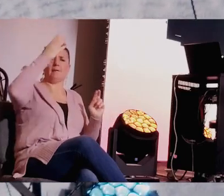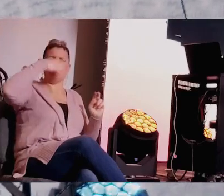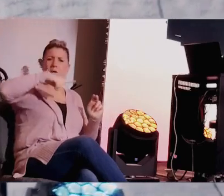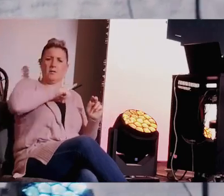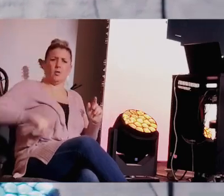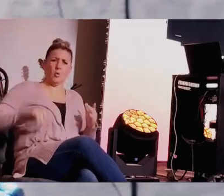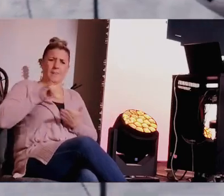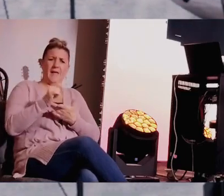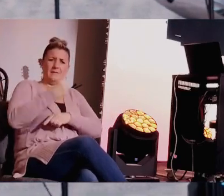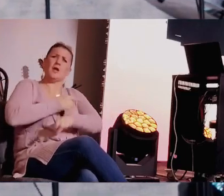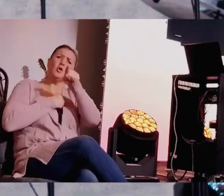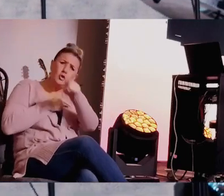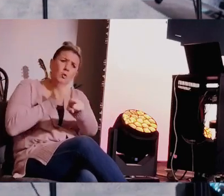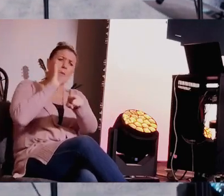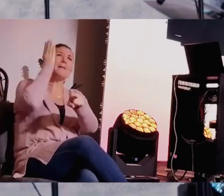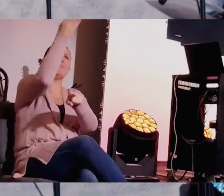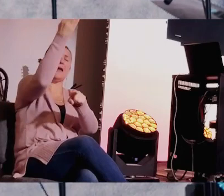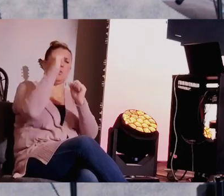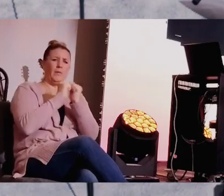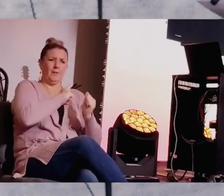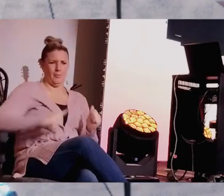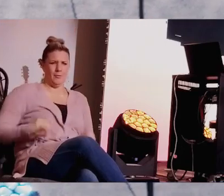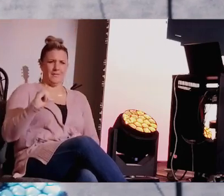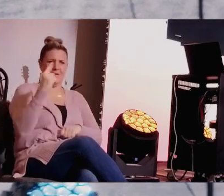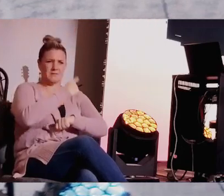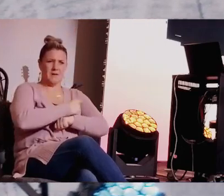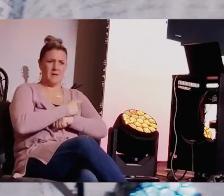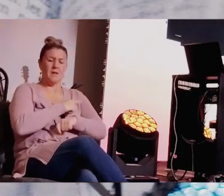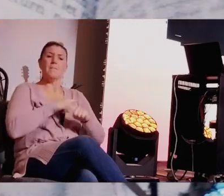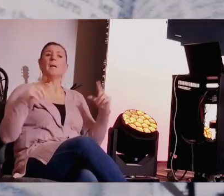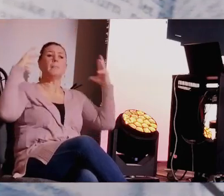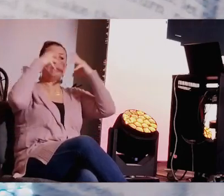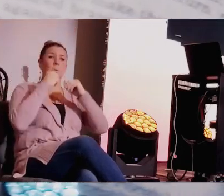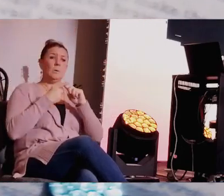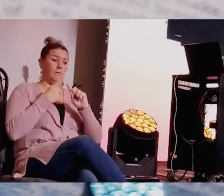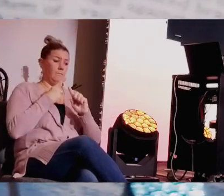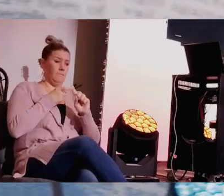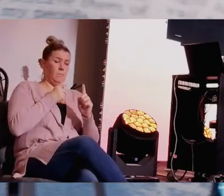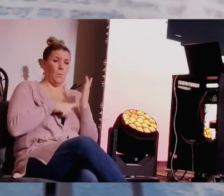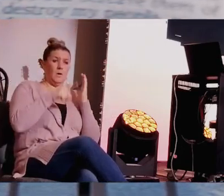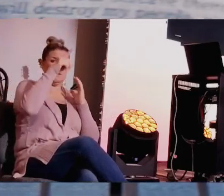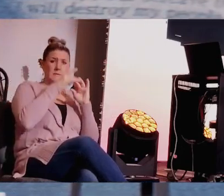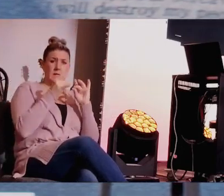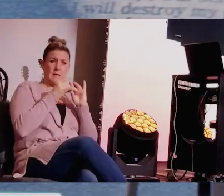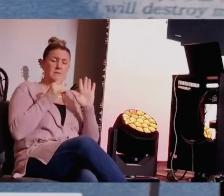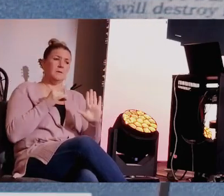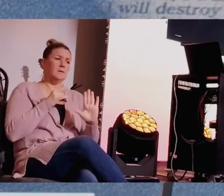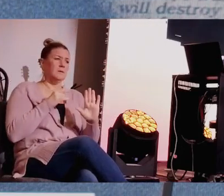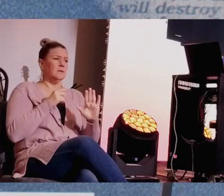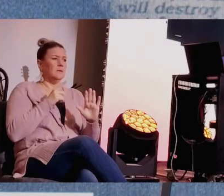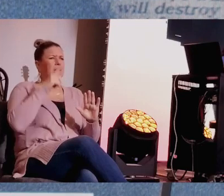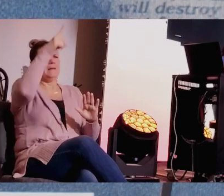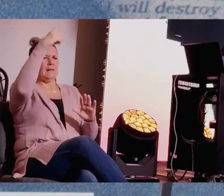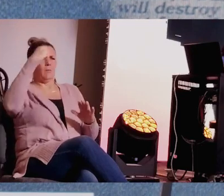He says you will stand before the Lord that day. But here's the beauty of what he says. It's not about, hey, depart from me because you didn't do this